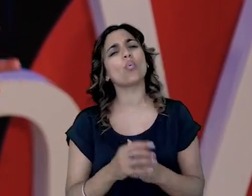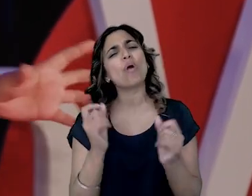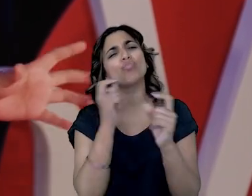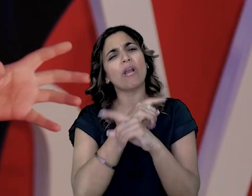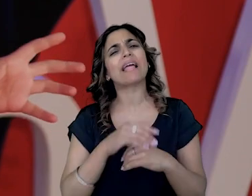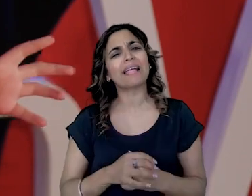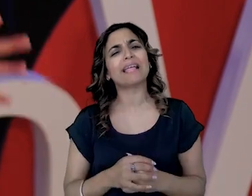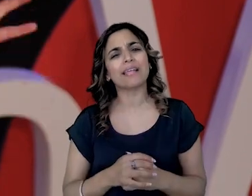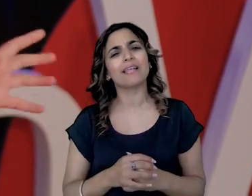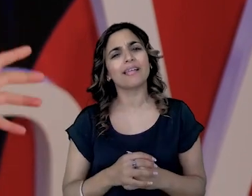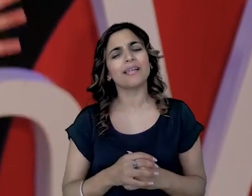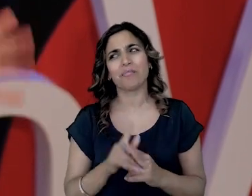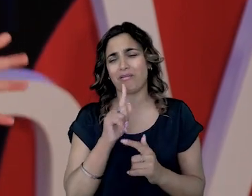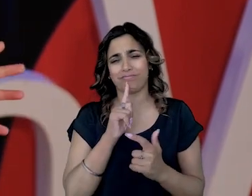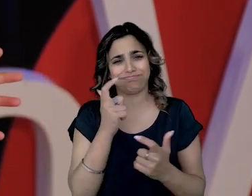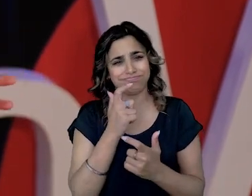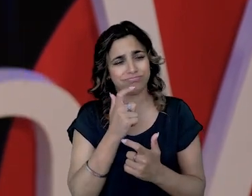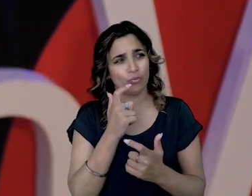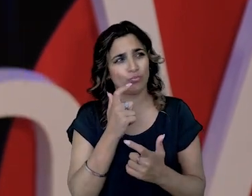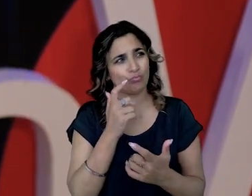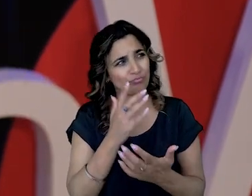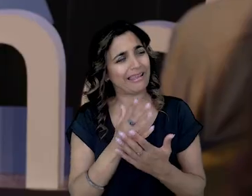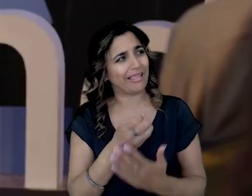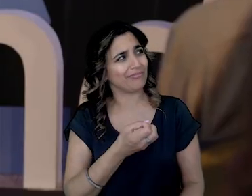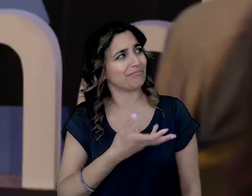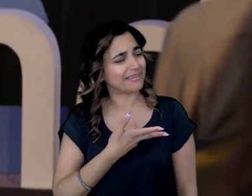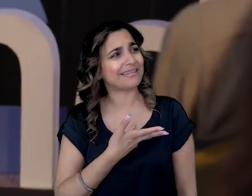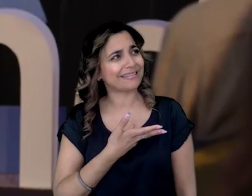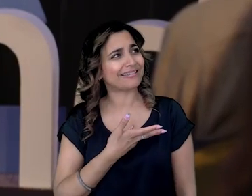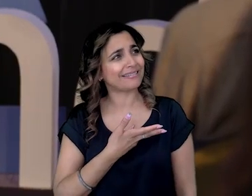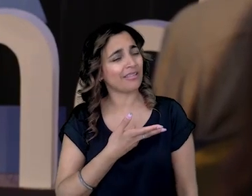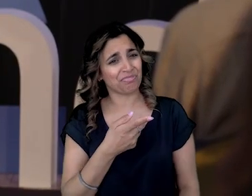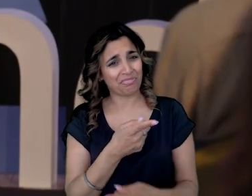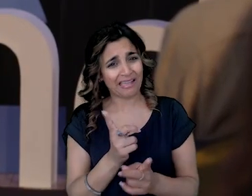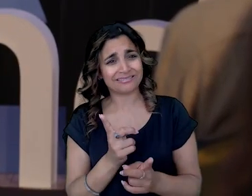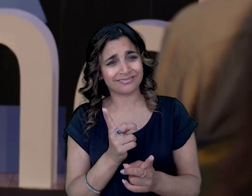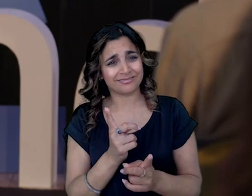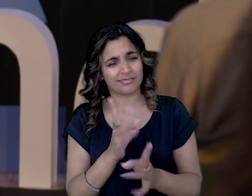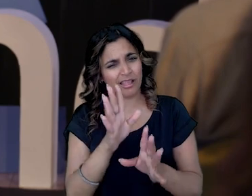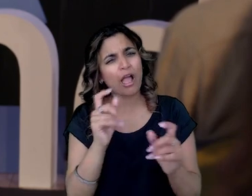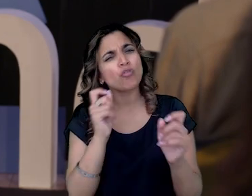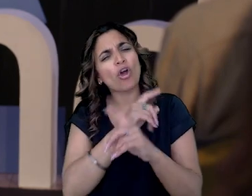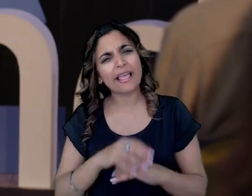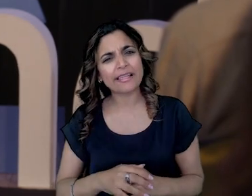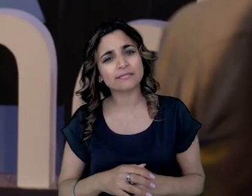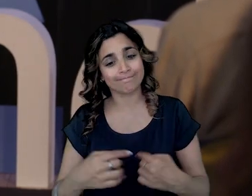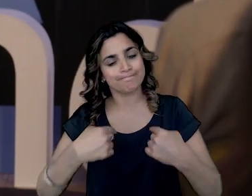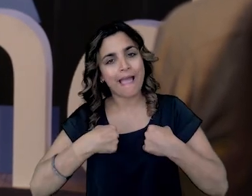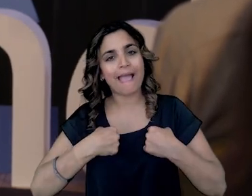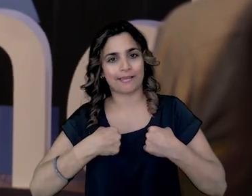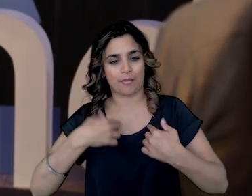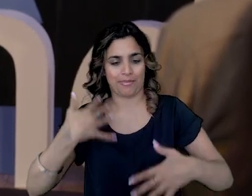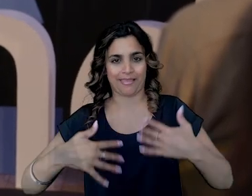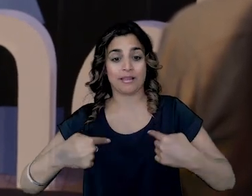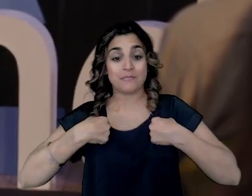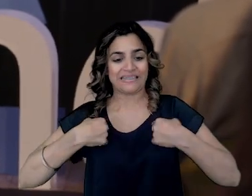so much so that it's actually comical isn't it ironic that i experience the physical pain